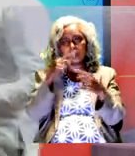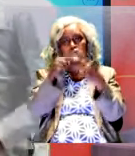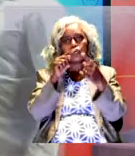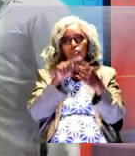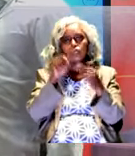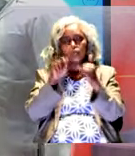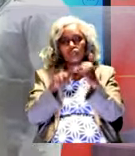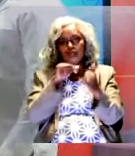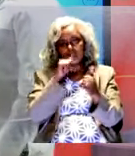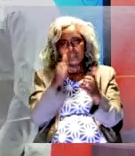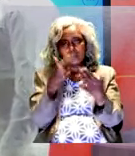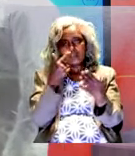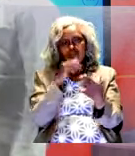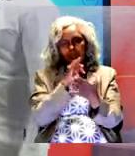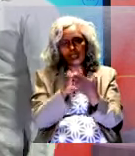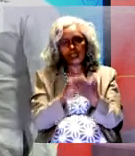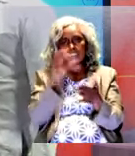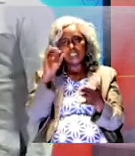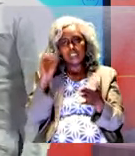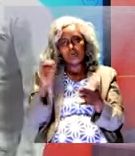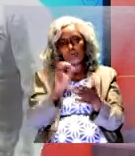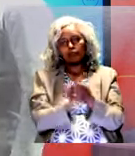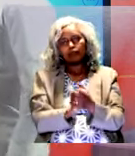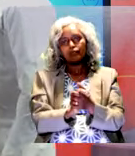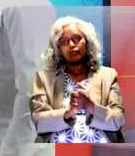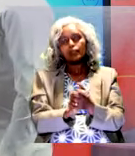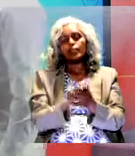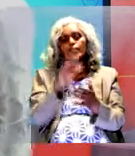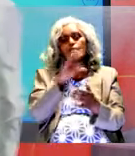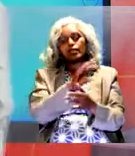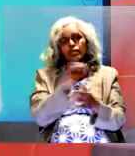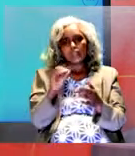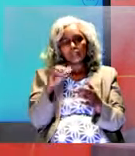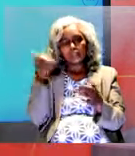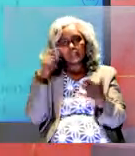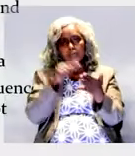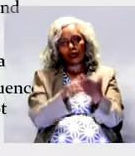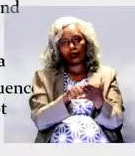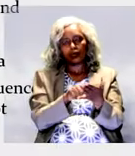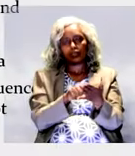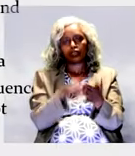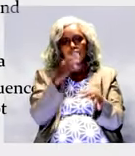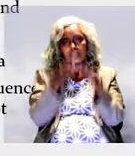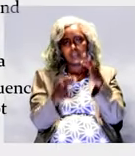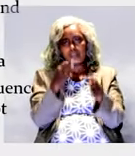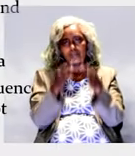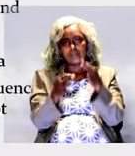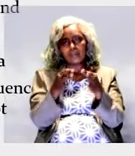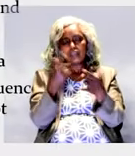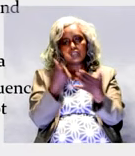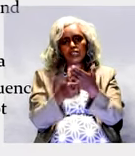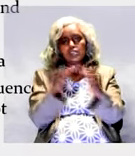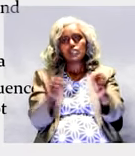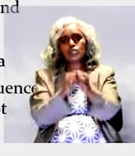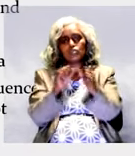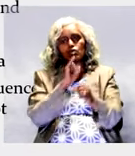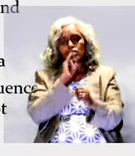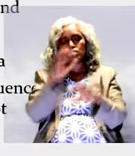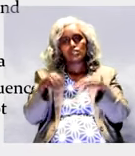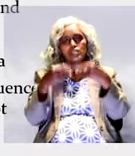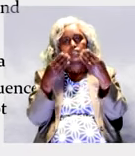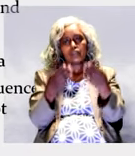to infinity is 0. And the other point, if this sequence is